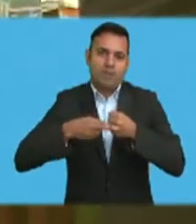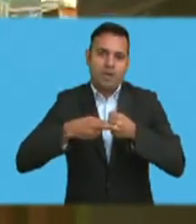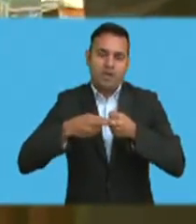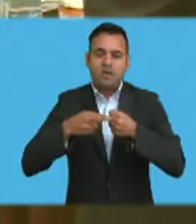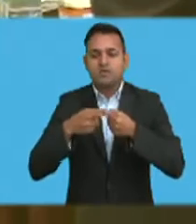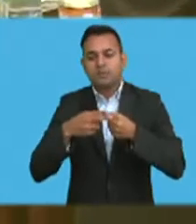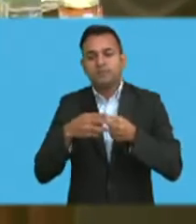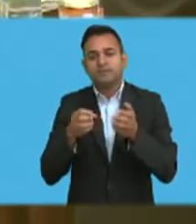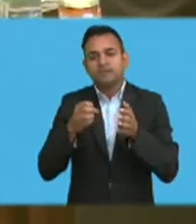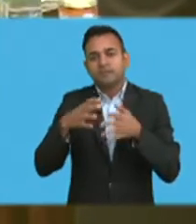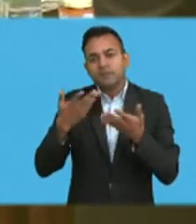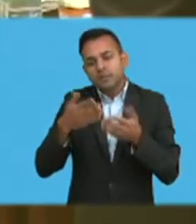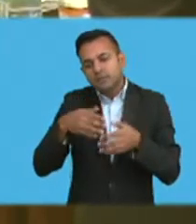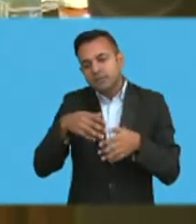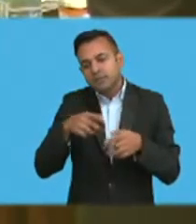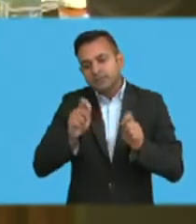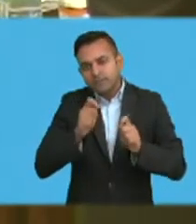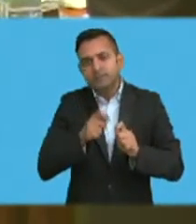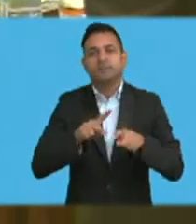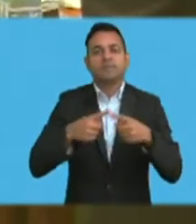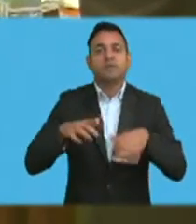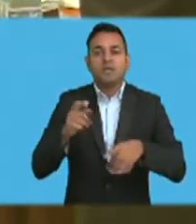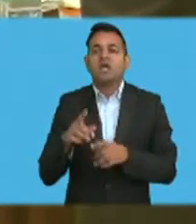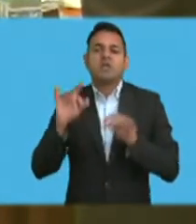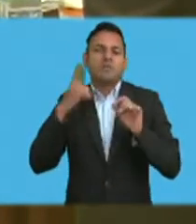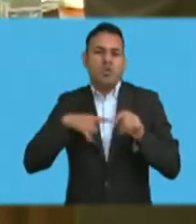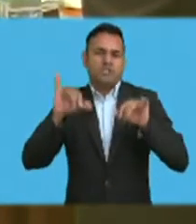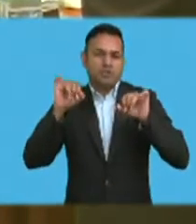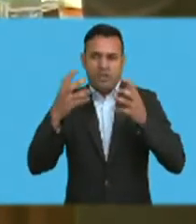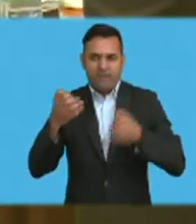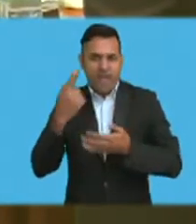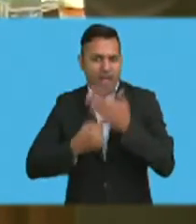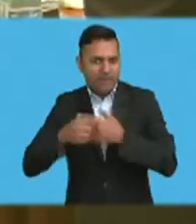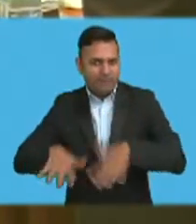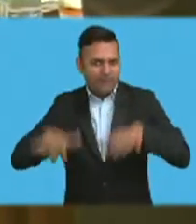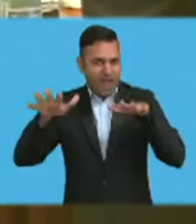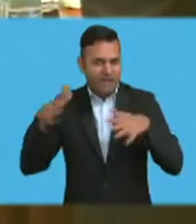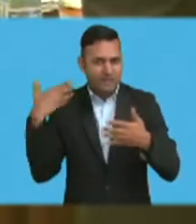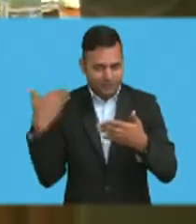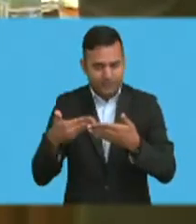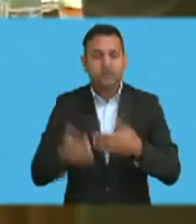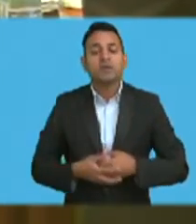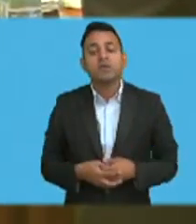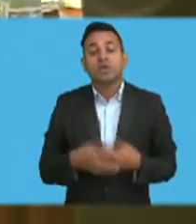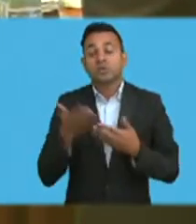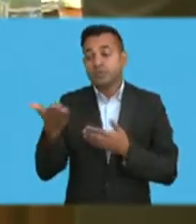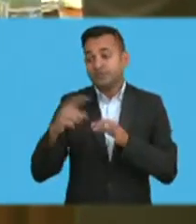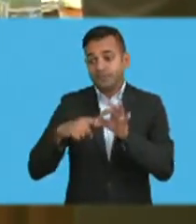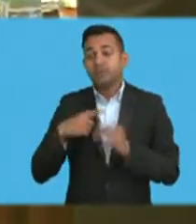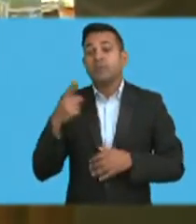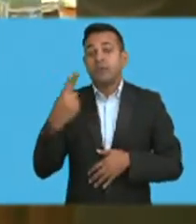flooding. Madam Speaker, as noted by the Honourable Member, Honourable Politini, 1.3 million was